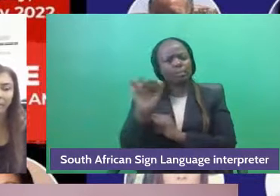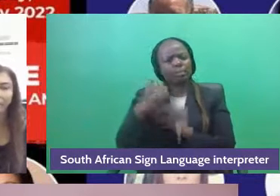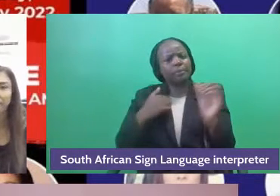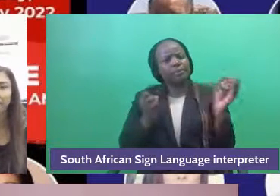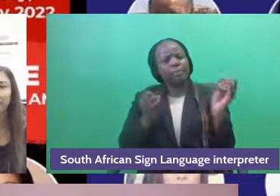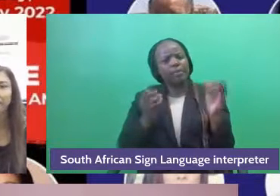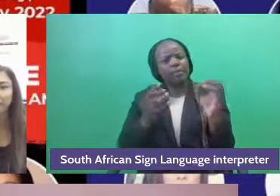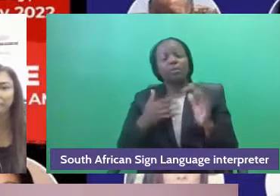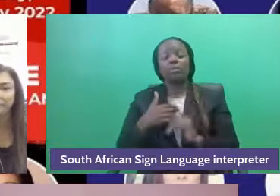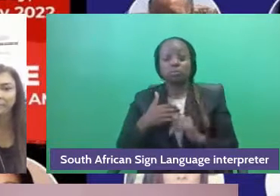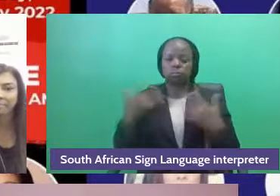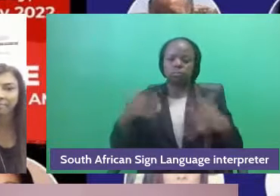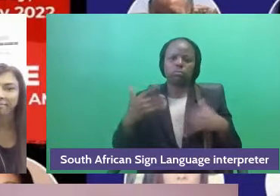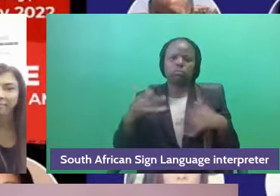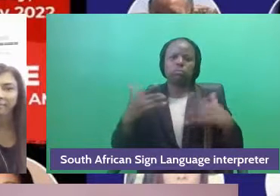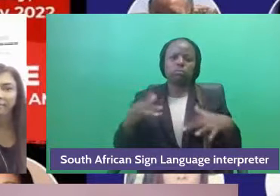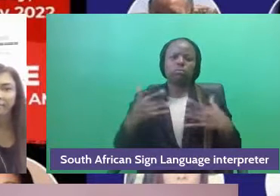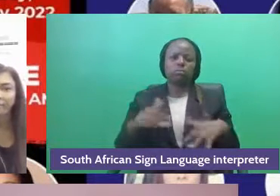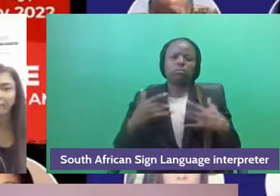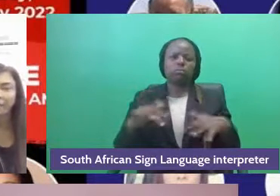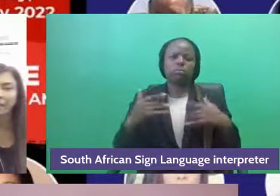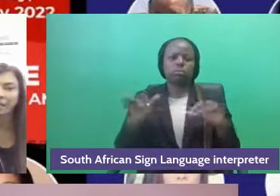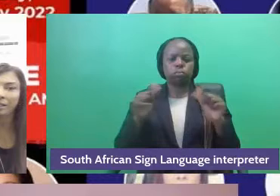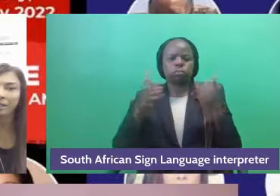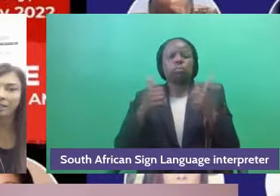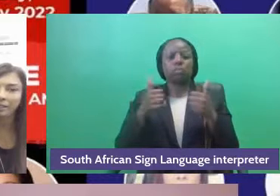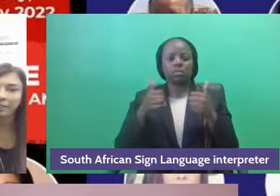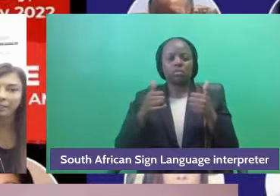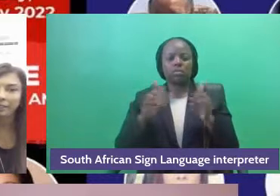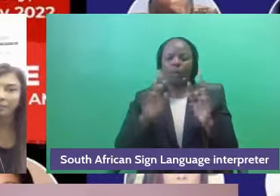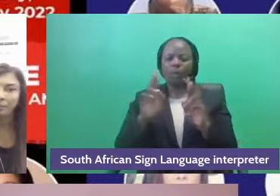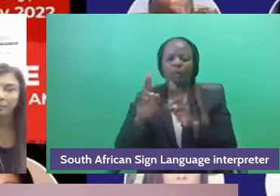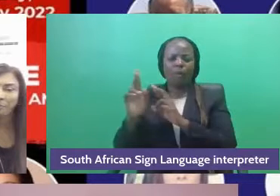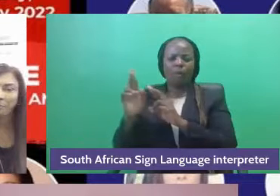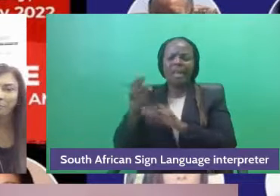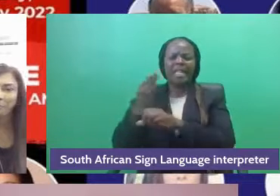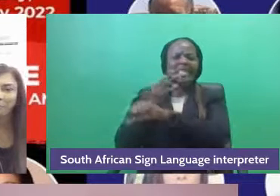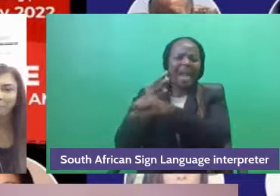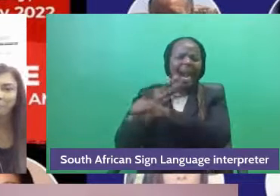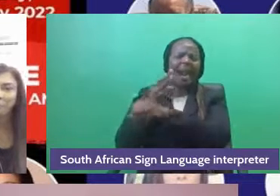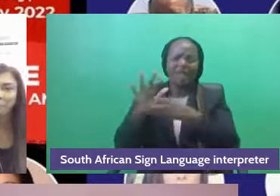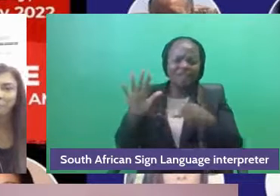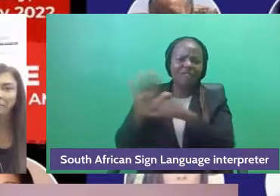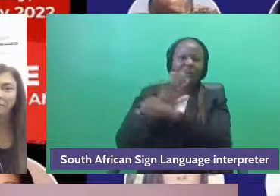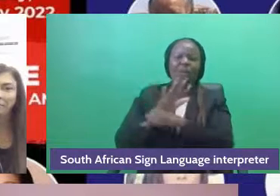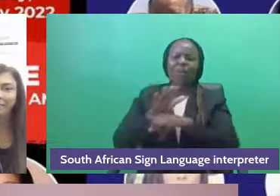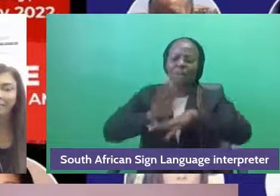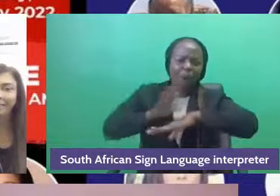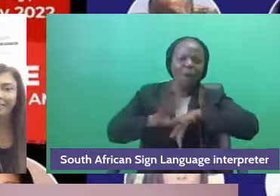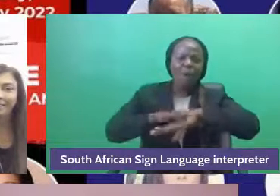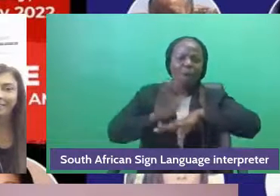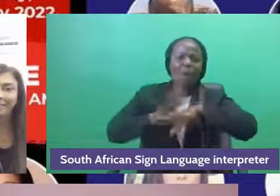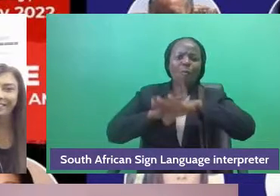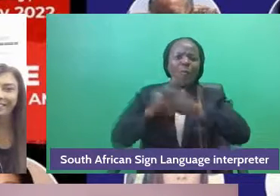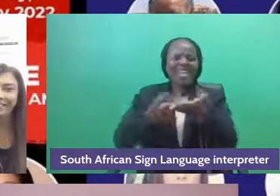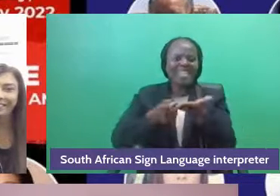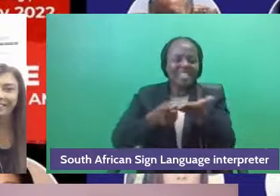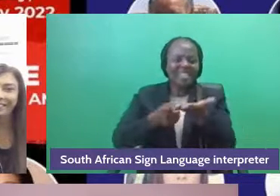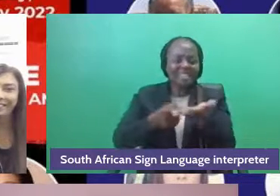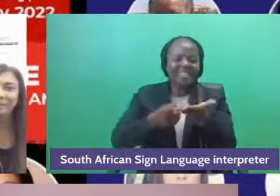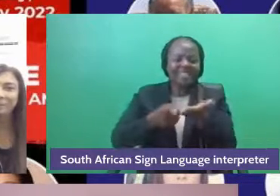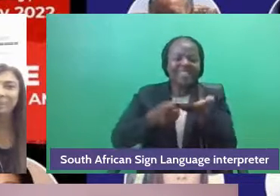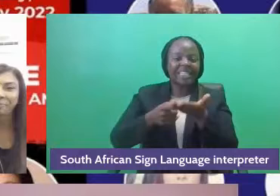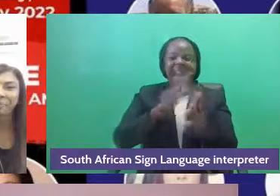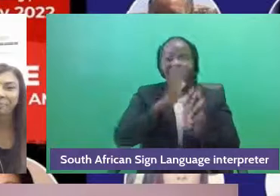This was very informative, and I wish we had like 3 hours to break 4 hours rather, to break everything